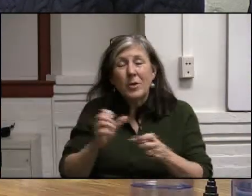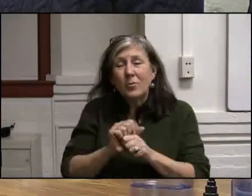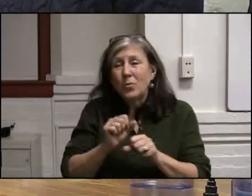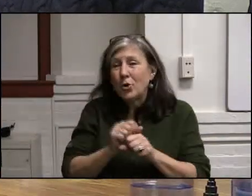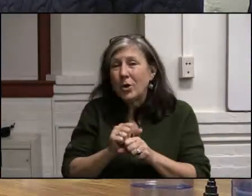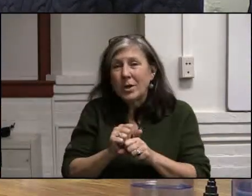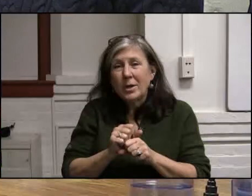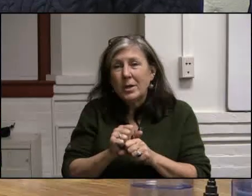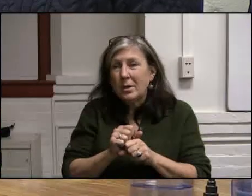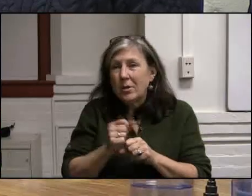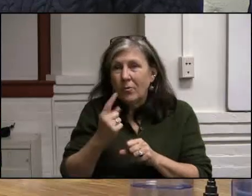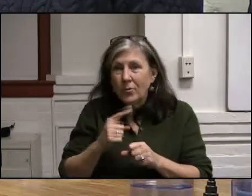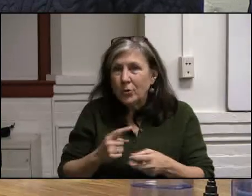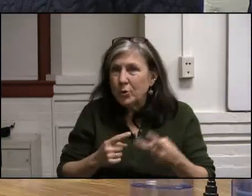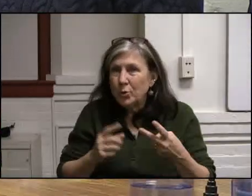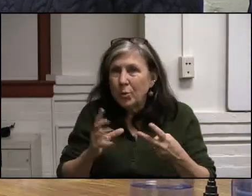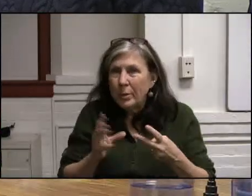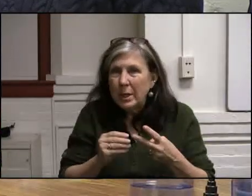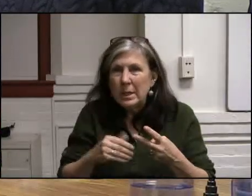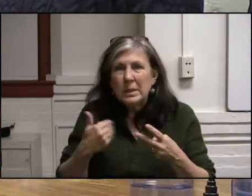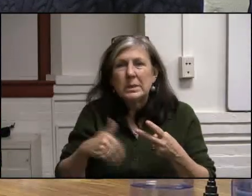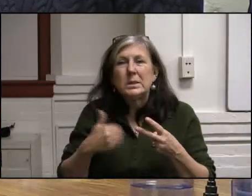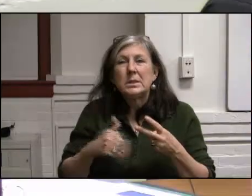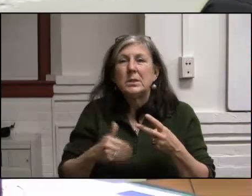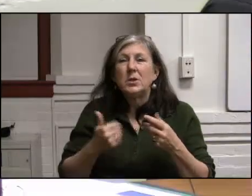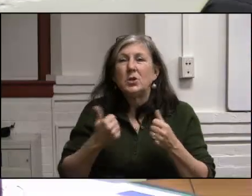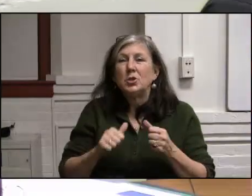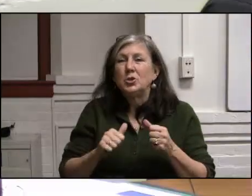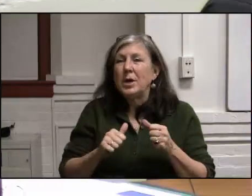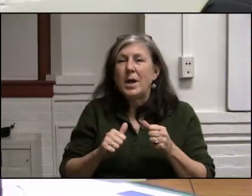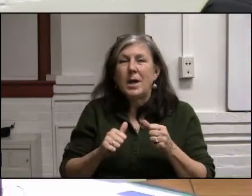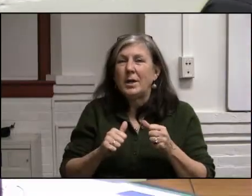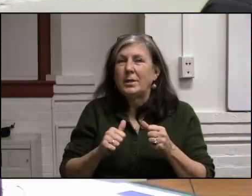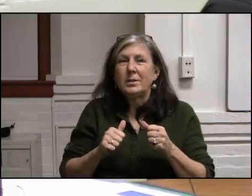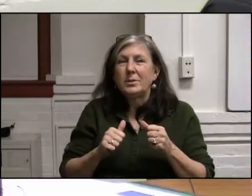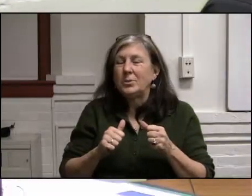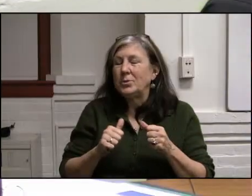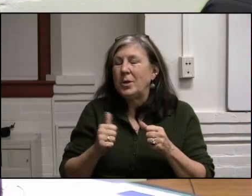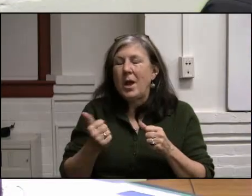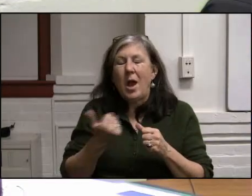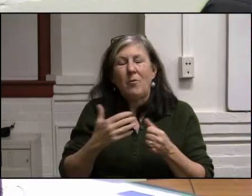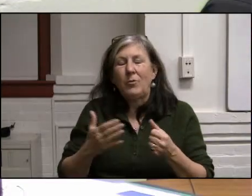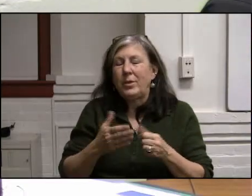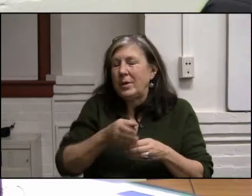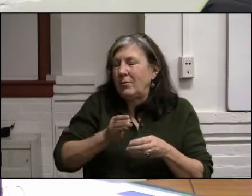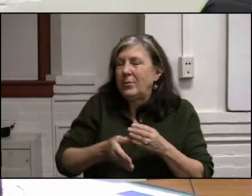meetings. And trying to put it all onto the 7th is